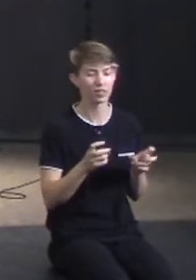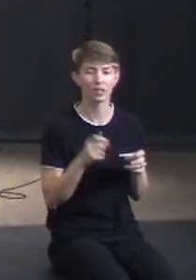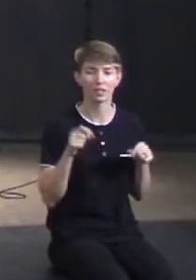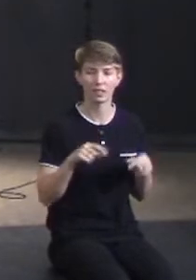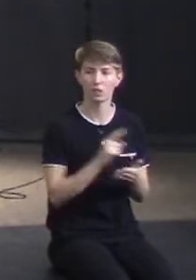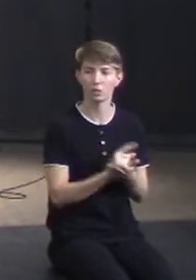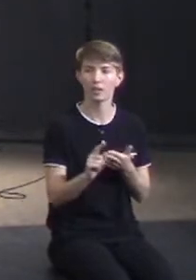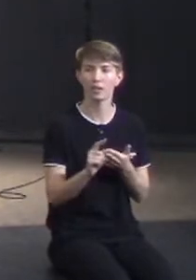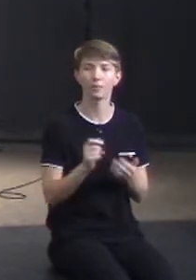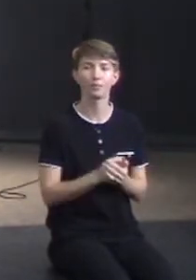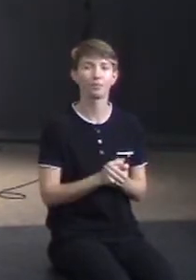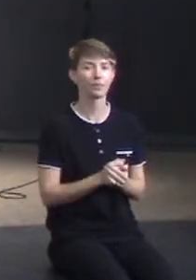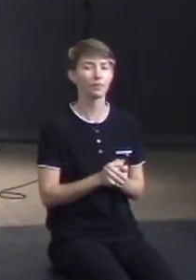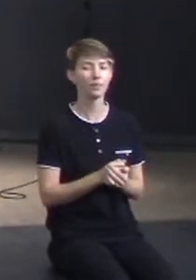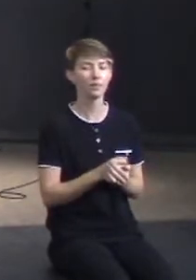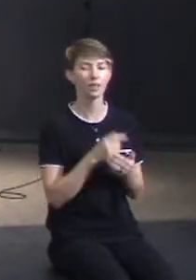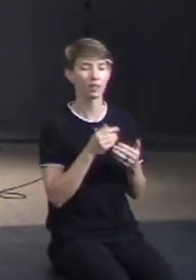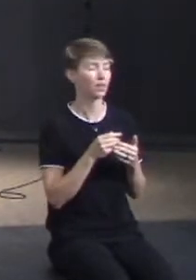here.